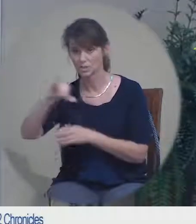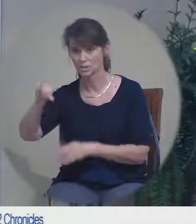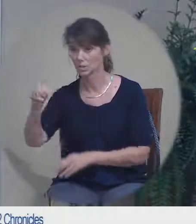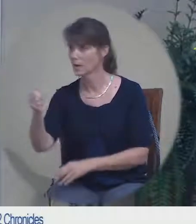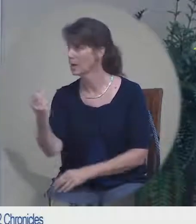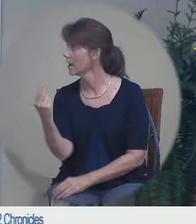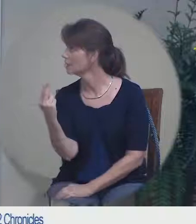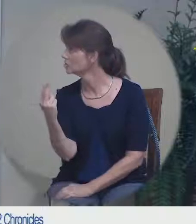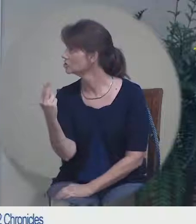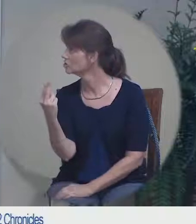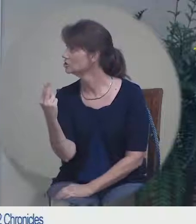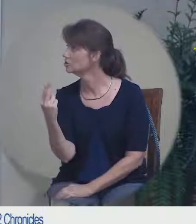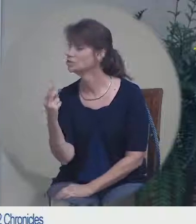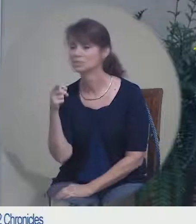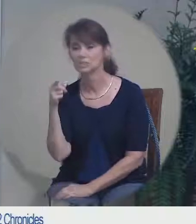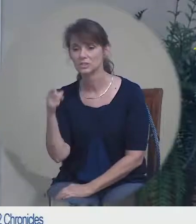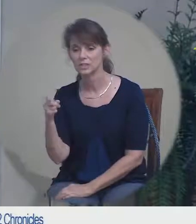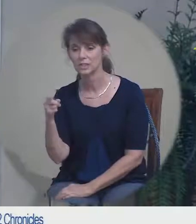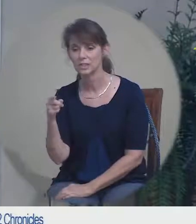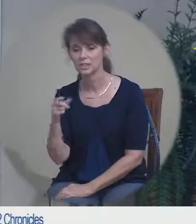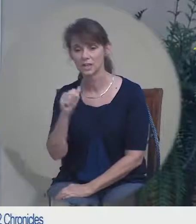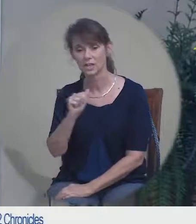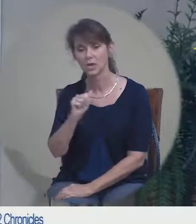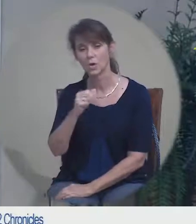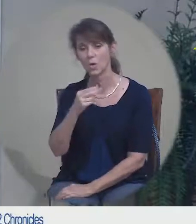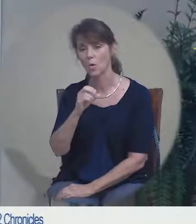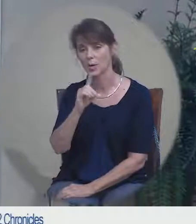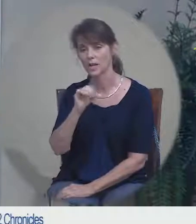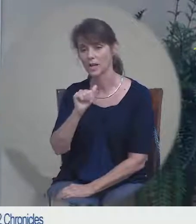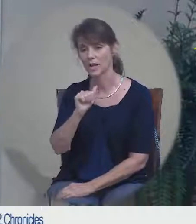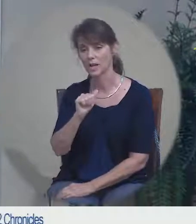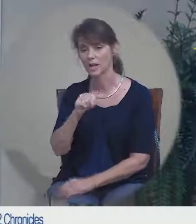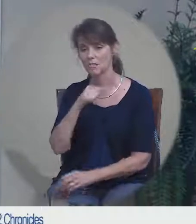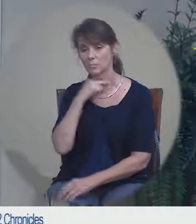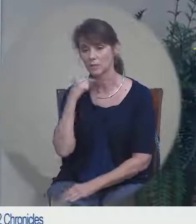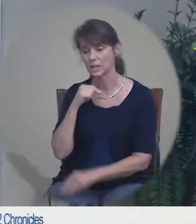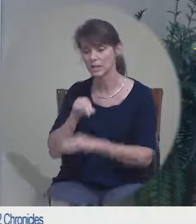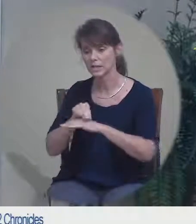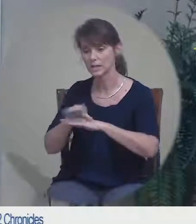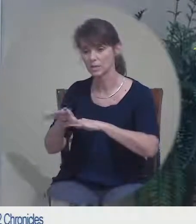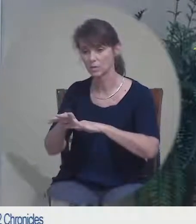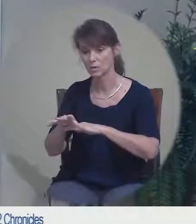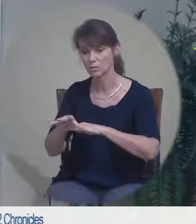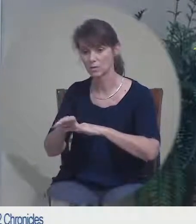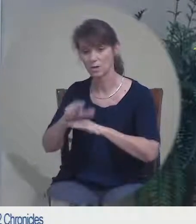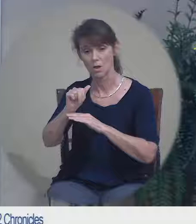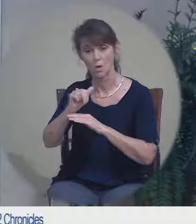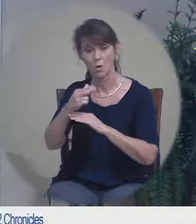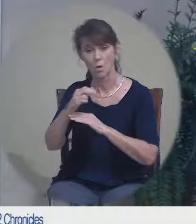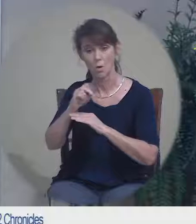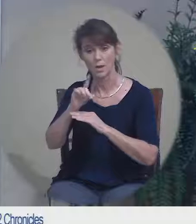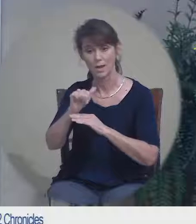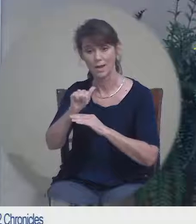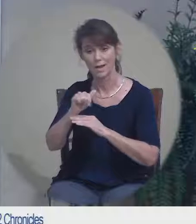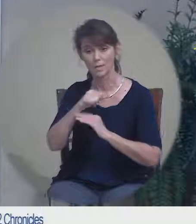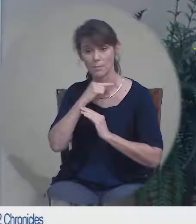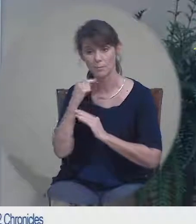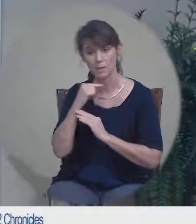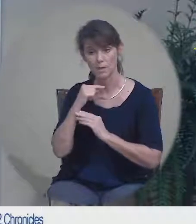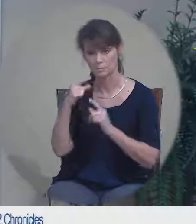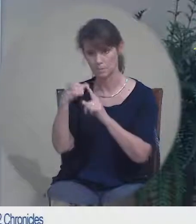by the priest Jehoiada. And as long as Jehoiada remained alive and was a positive